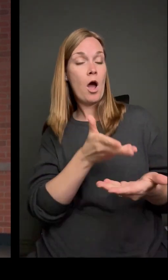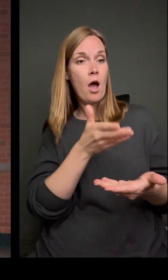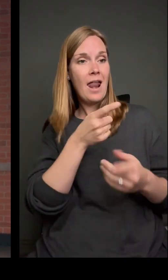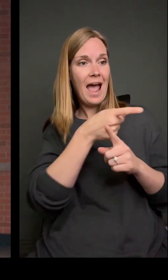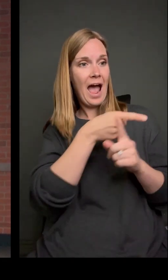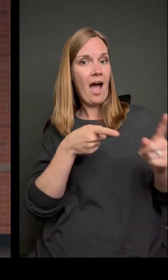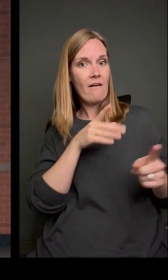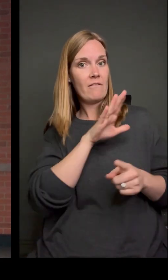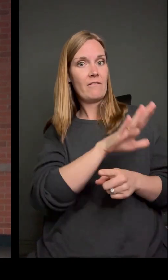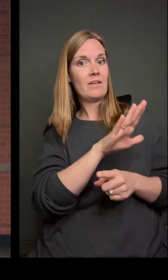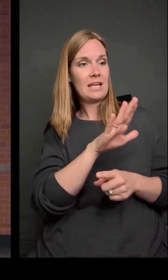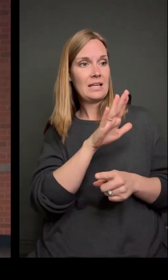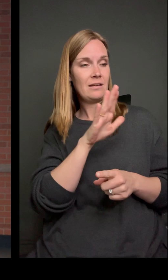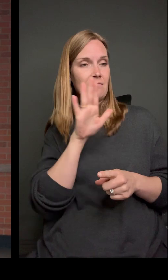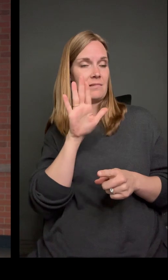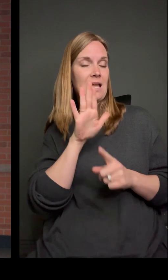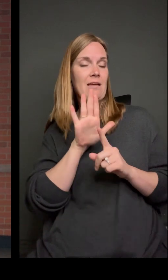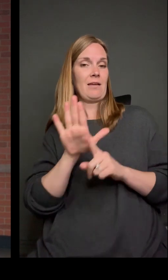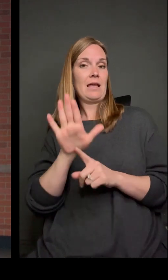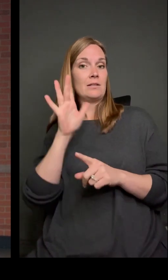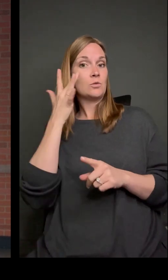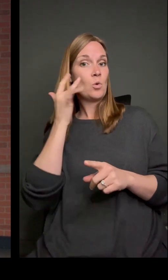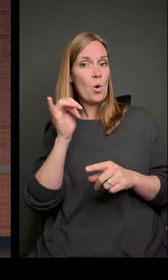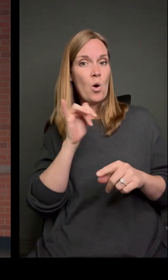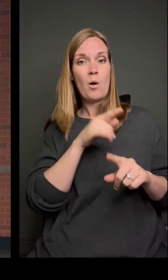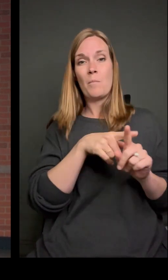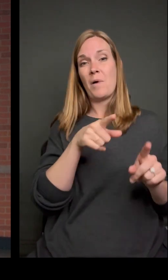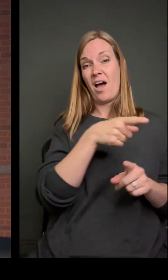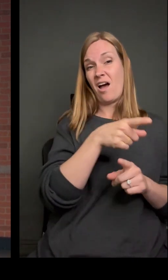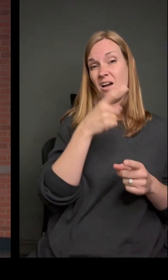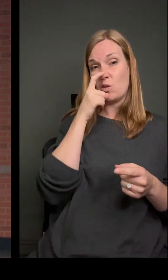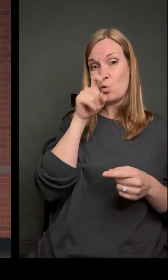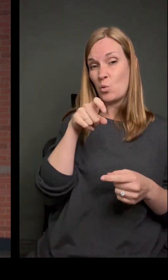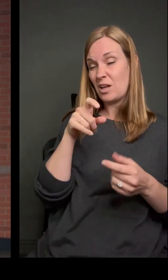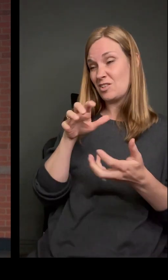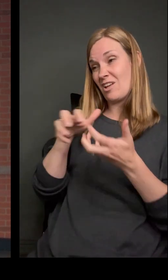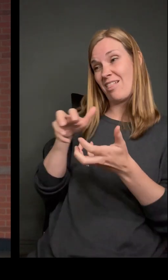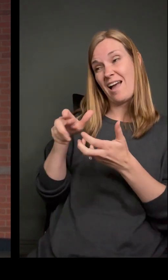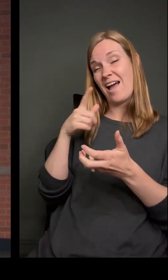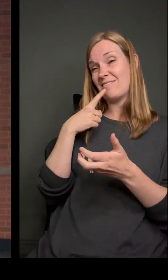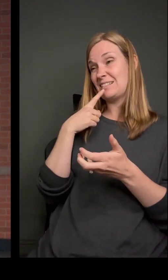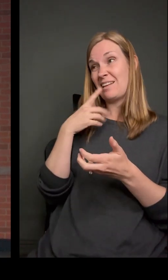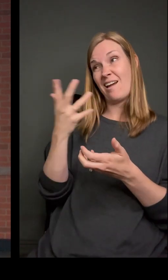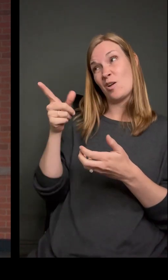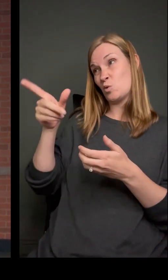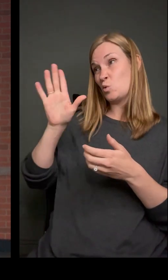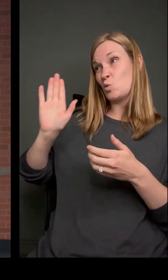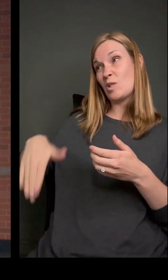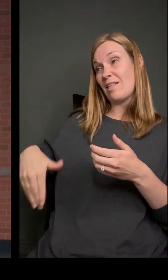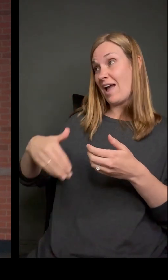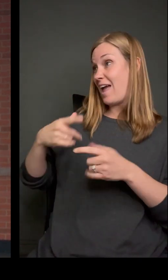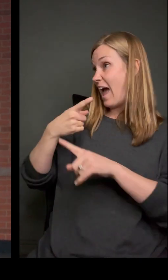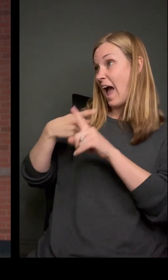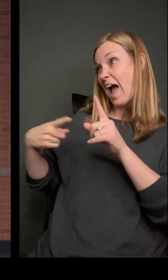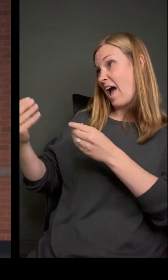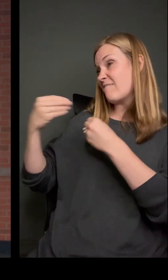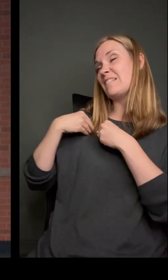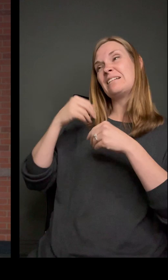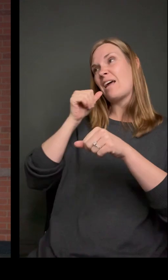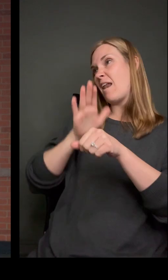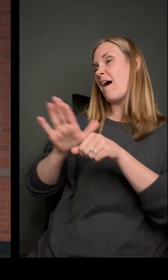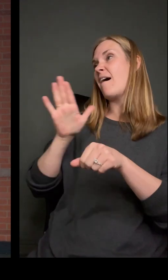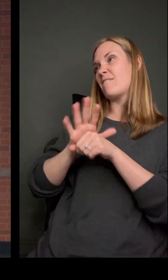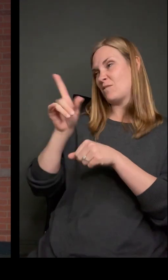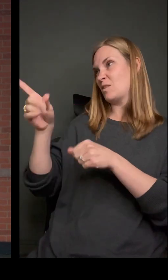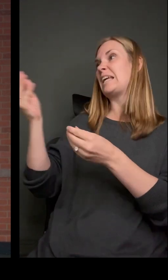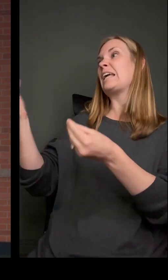he owned. But she just laughed at him and said, "I'm sorry, you're too late. I can still lift the spell, but the price for my services is no longer 1/2